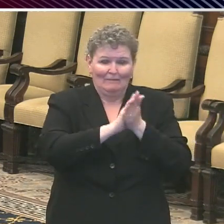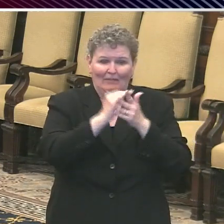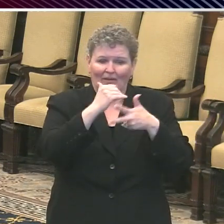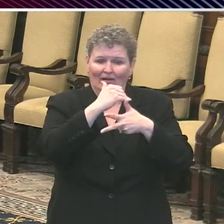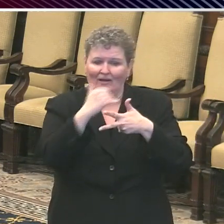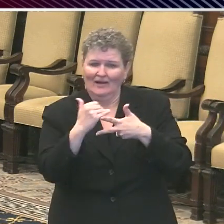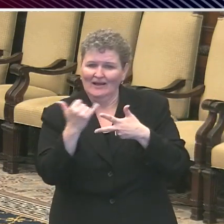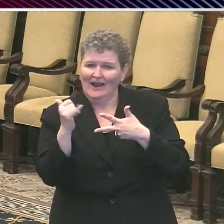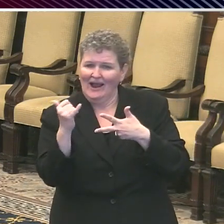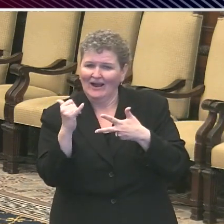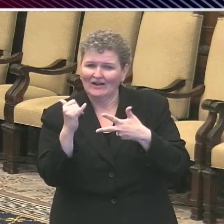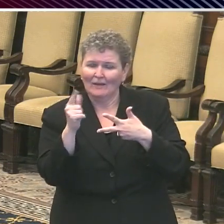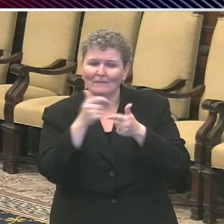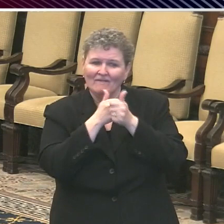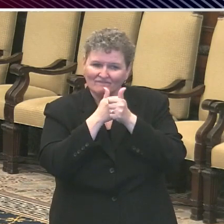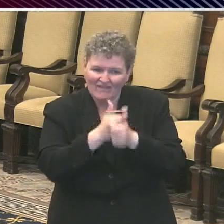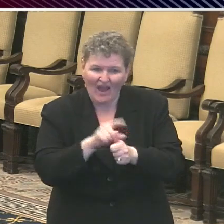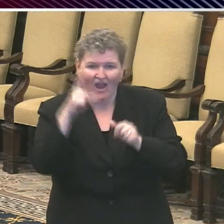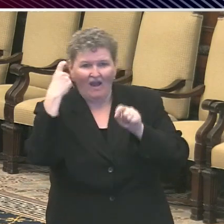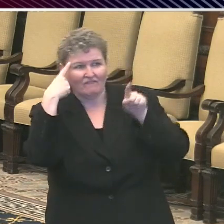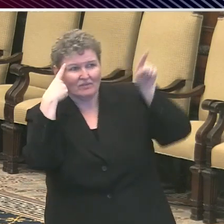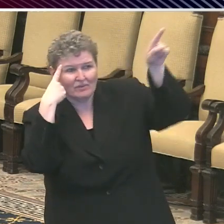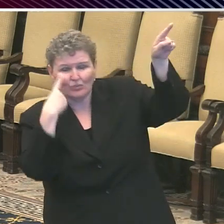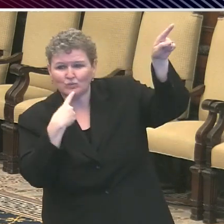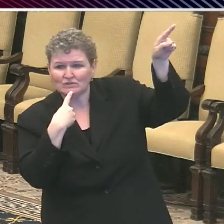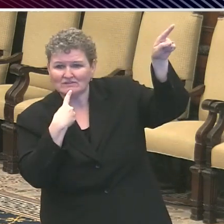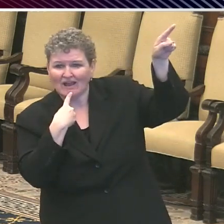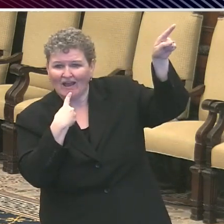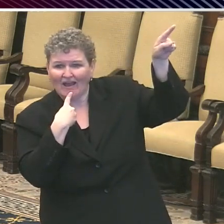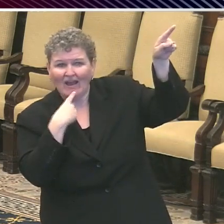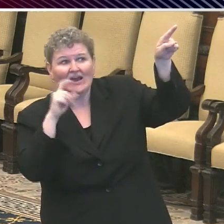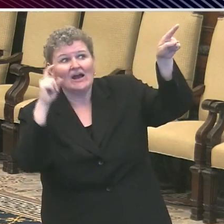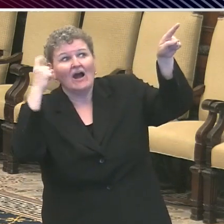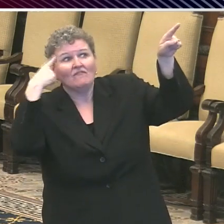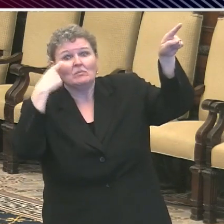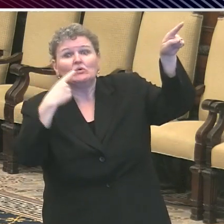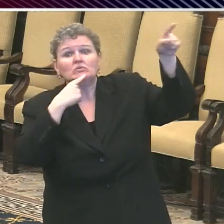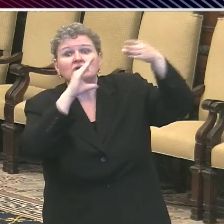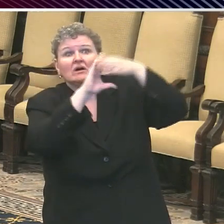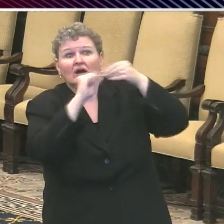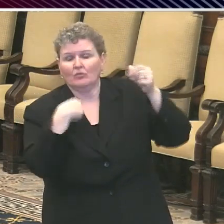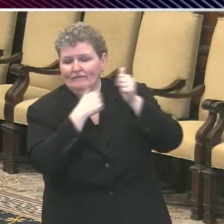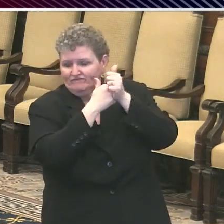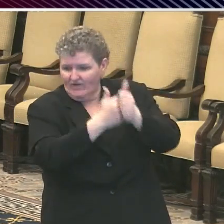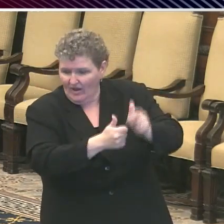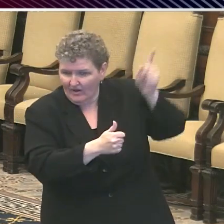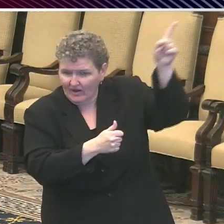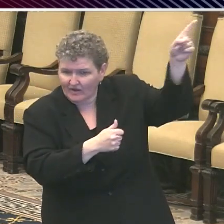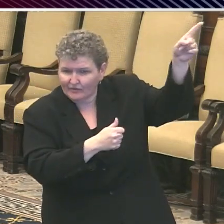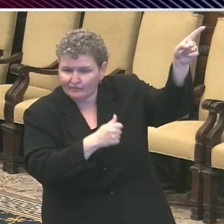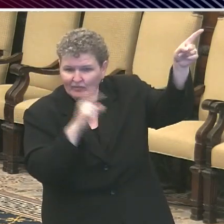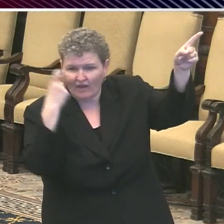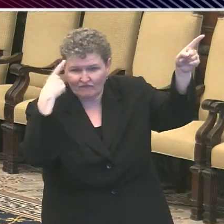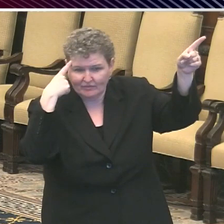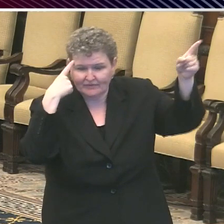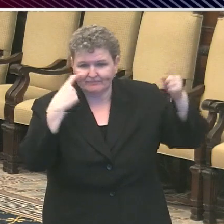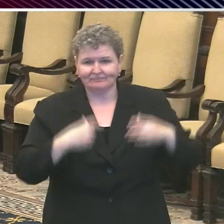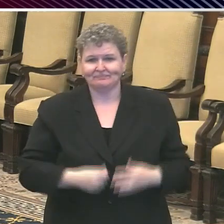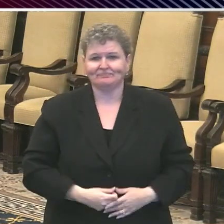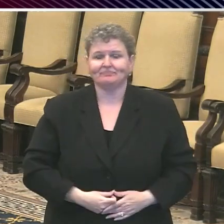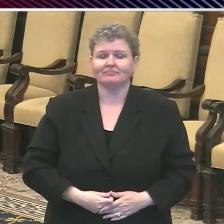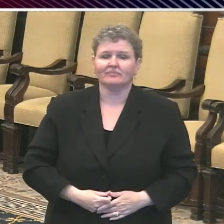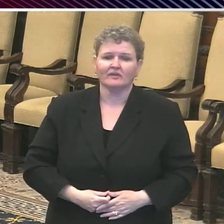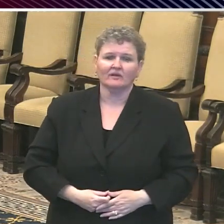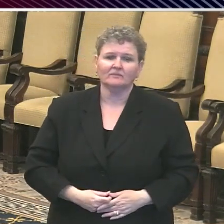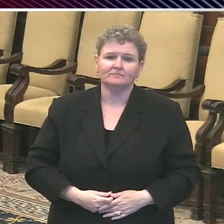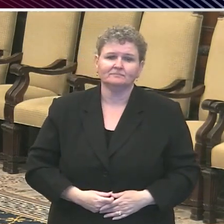that we could, right? So that we were definitely tied to whatever decision the governor made. It is still my understanding that Philadelphia could